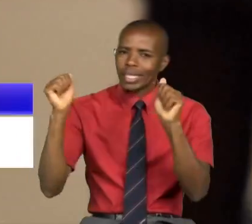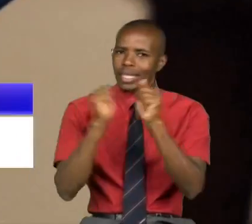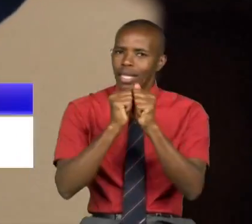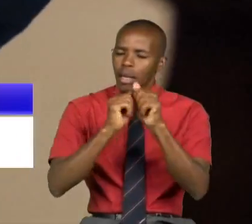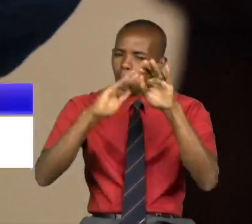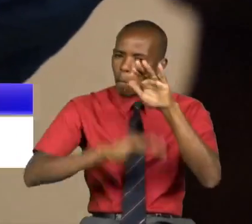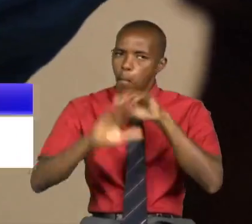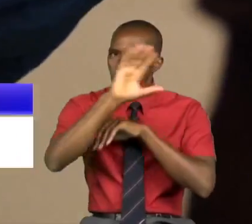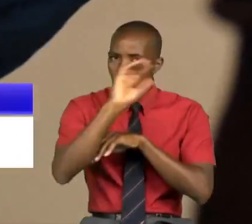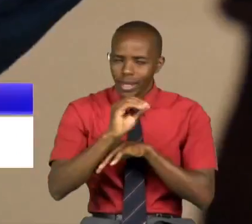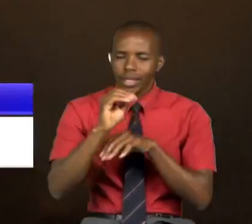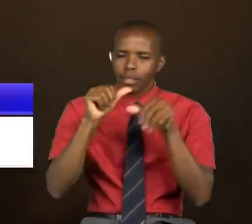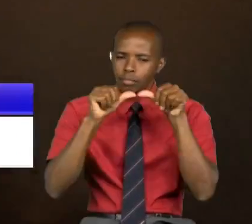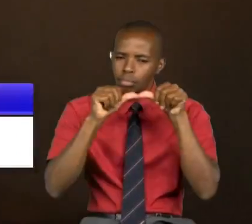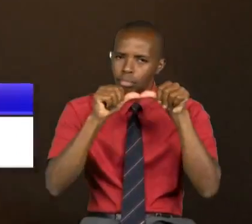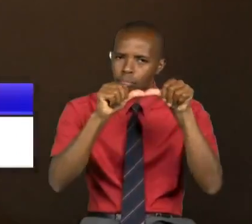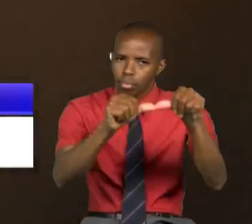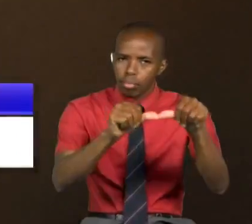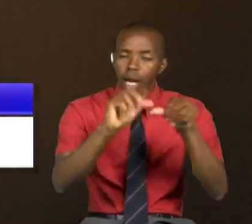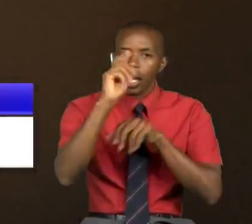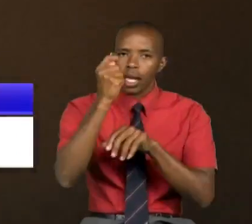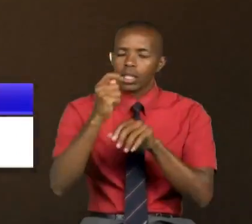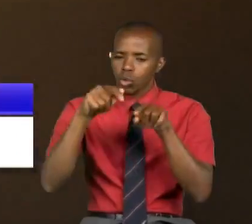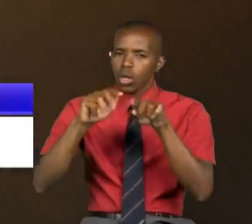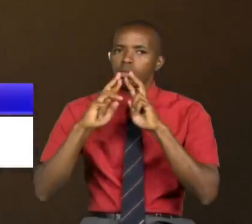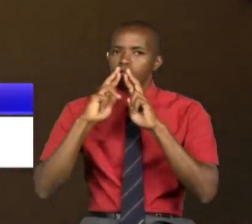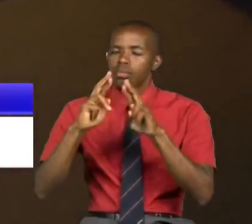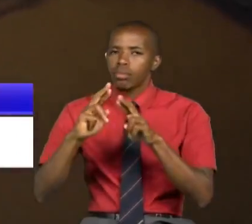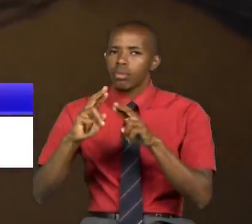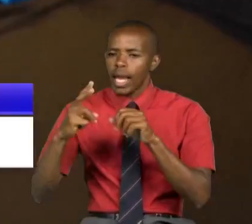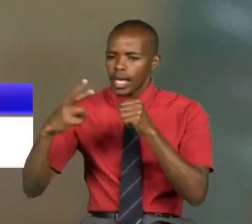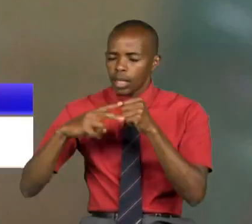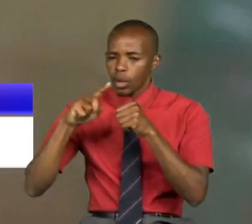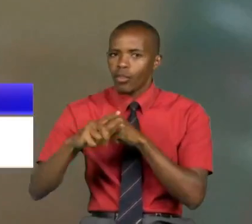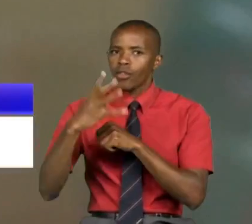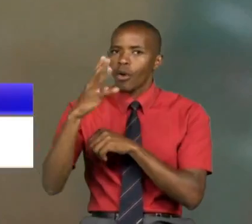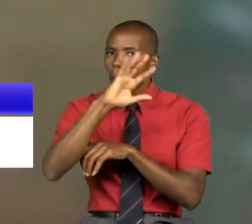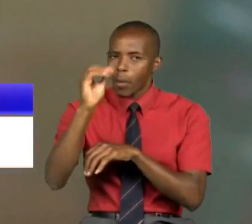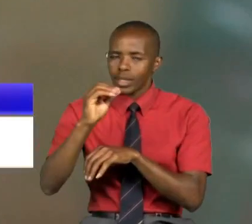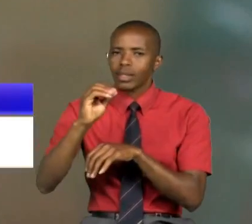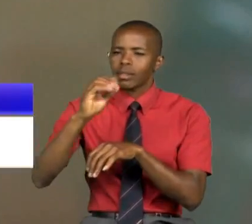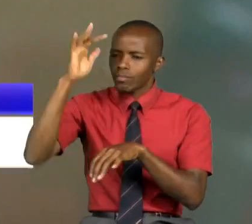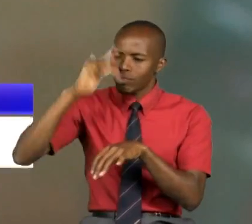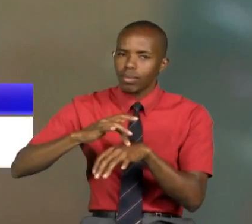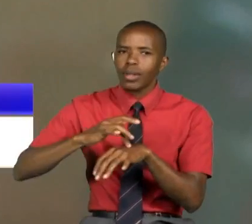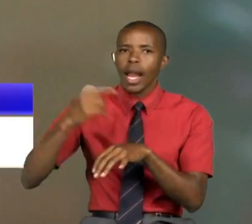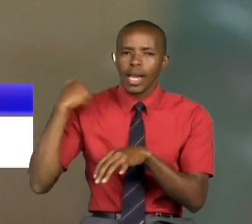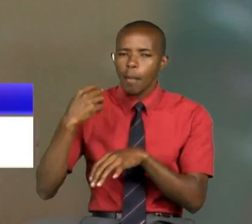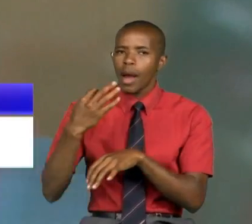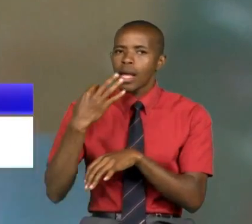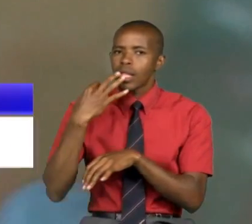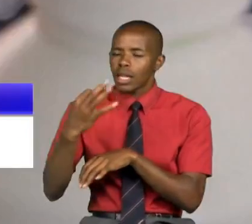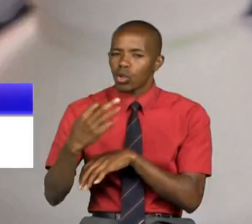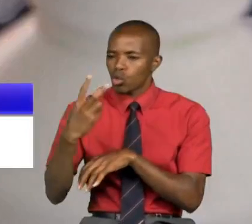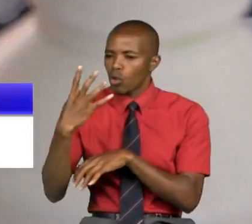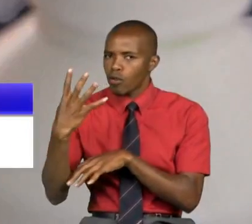10% is being maintained in the country. Today, Kenya recording 7.4% positivity rate with 324